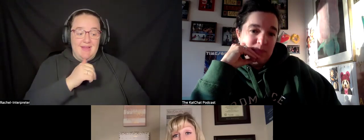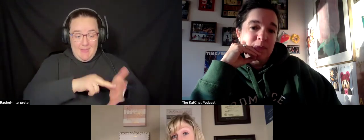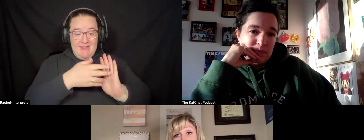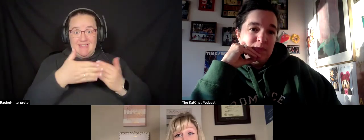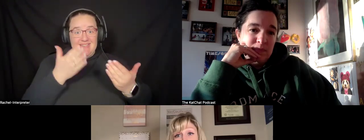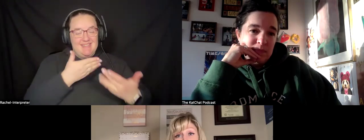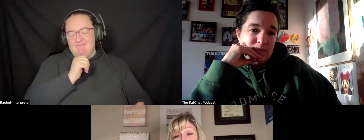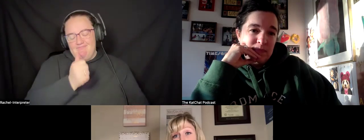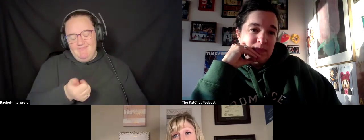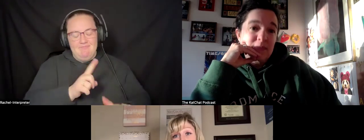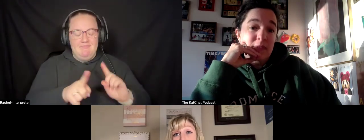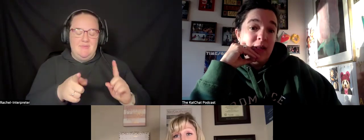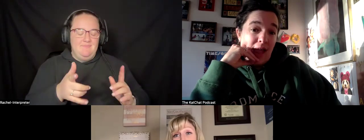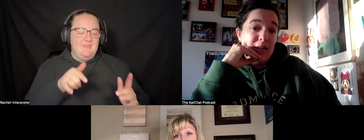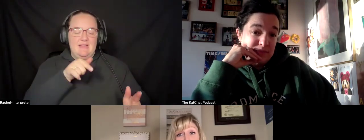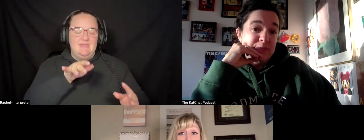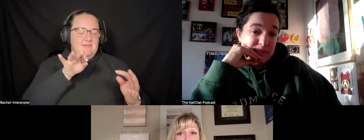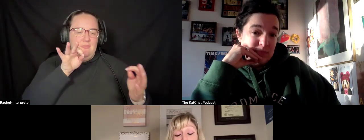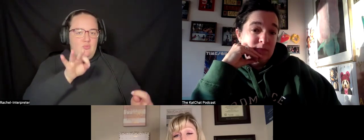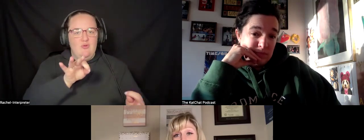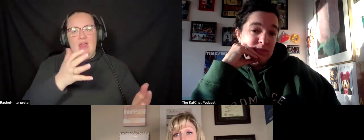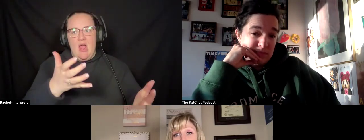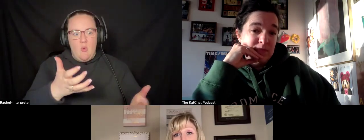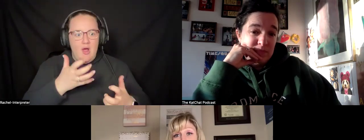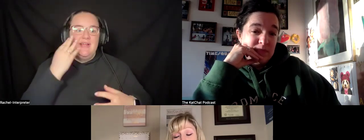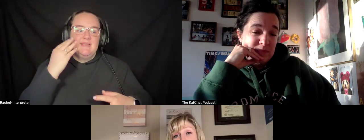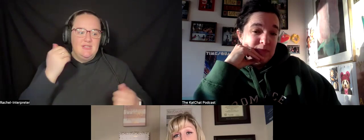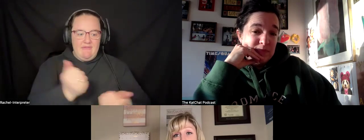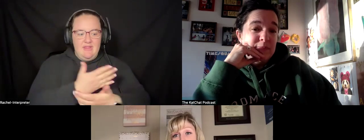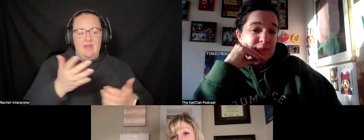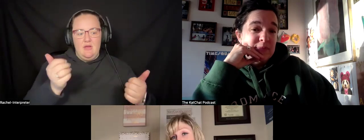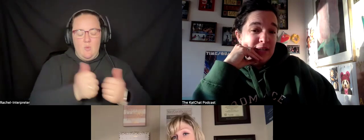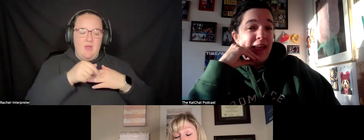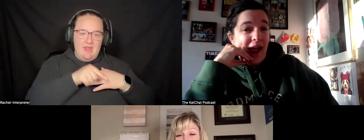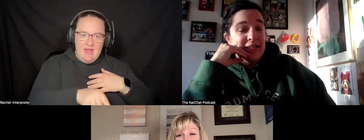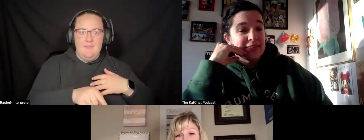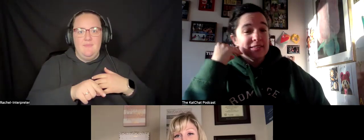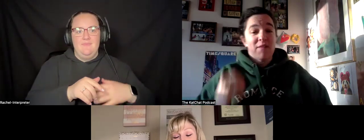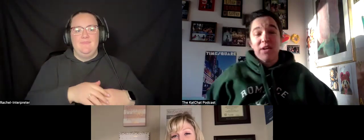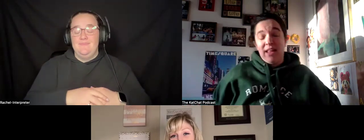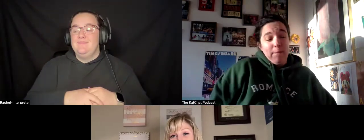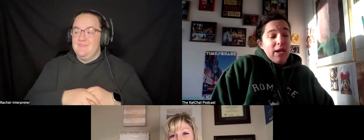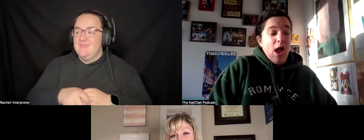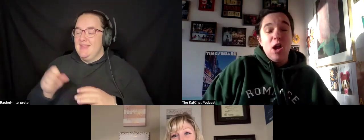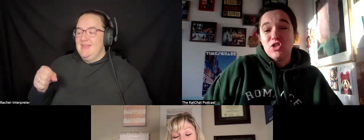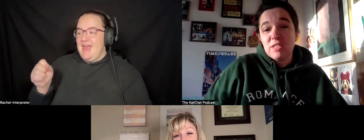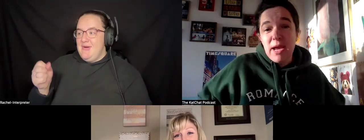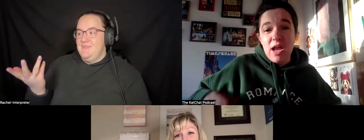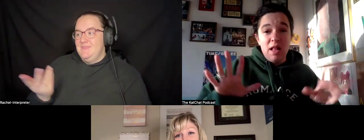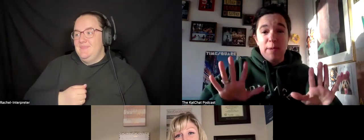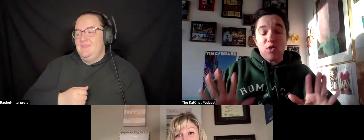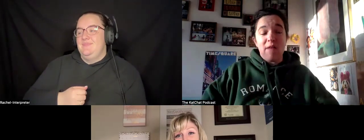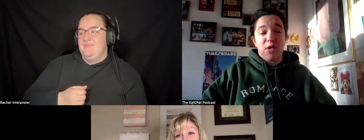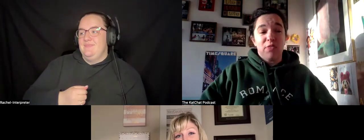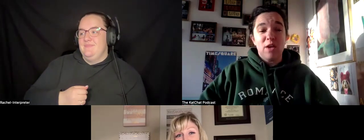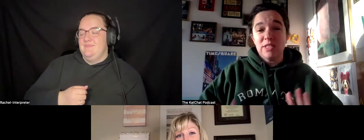but I also wouldn't want it any other way. Like I want to be the one that experiences all those firsts with him. And Yeah, definitely. I mean, just be